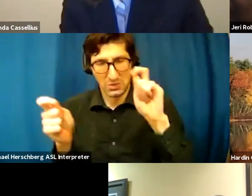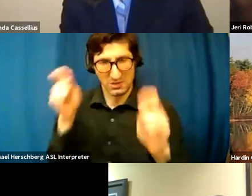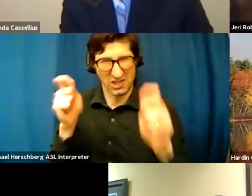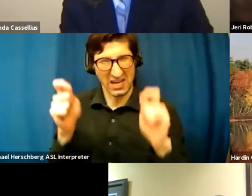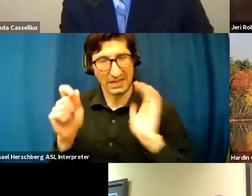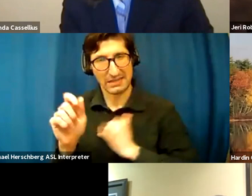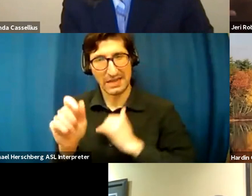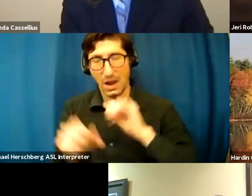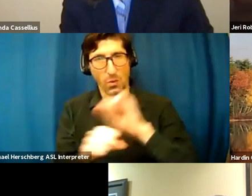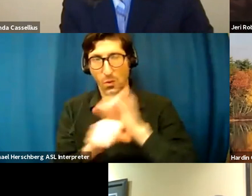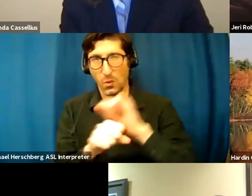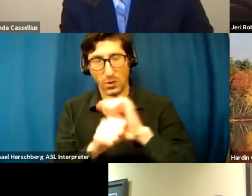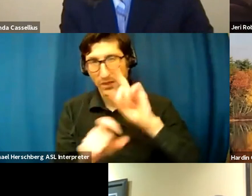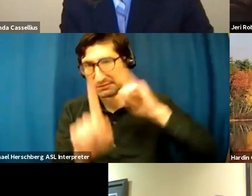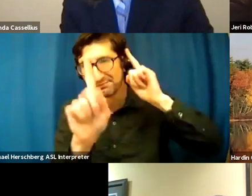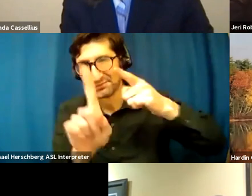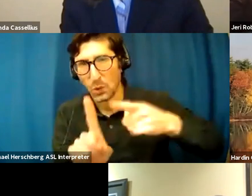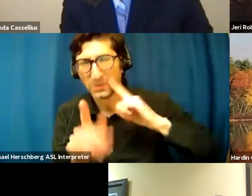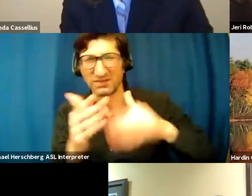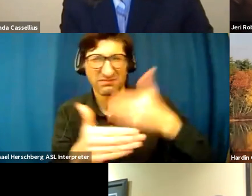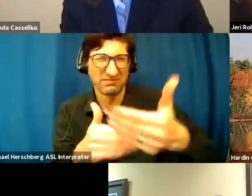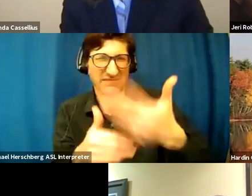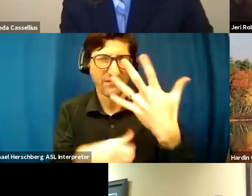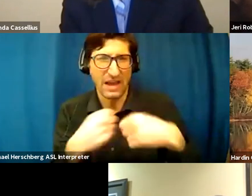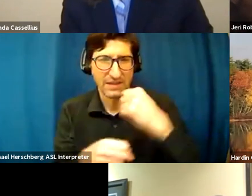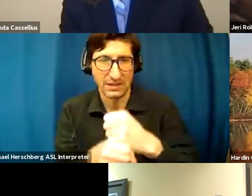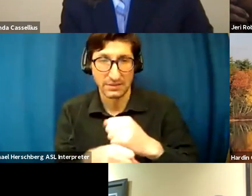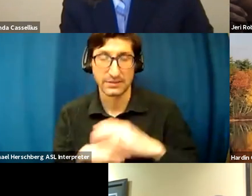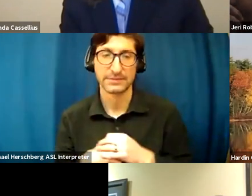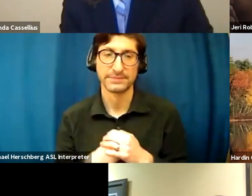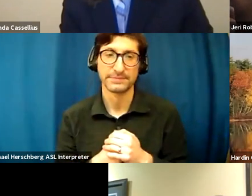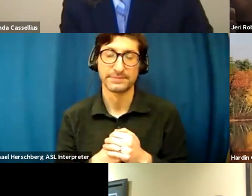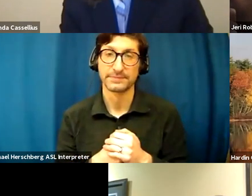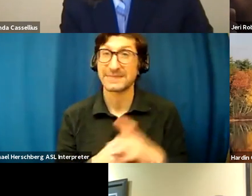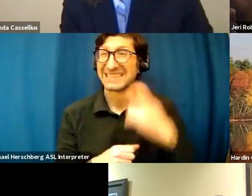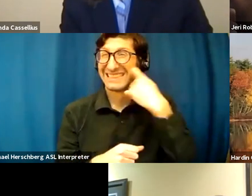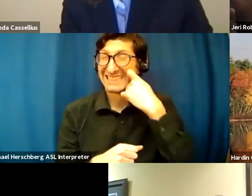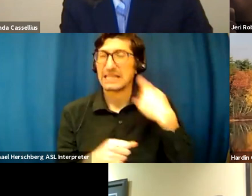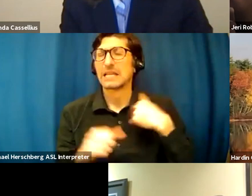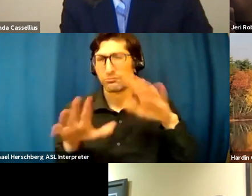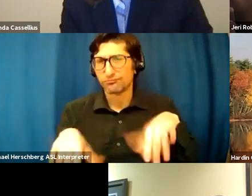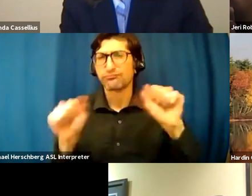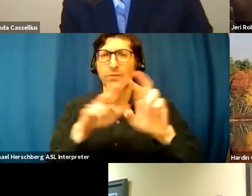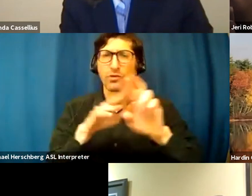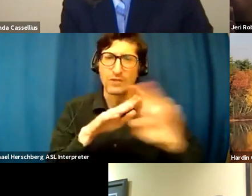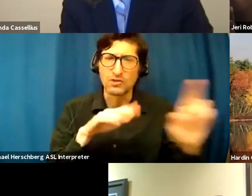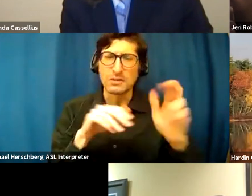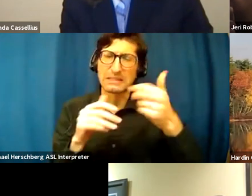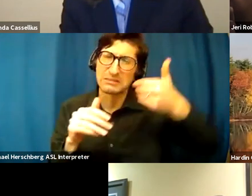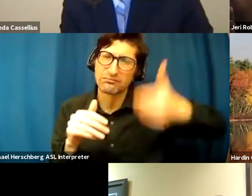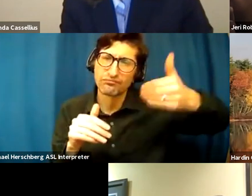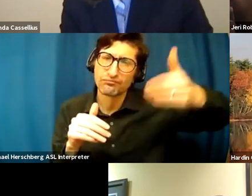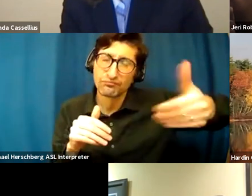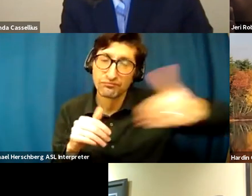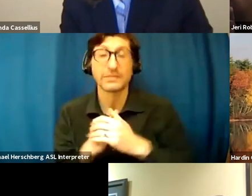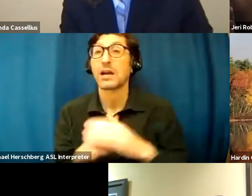for the next 5 years. At a series of recent retreats, the school committee